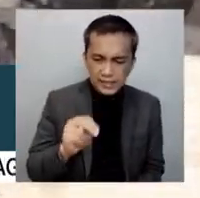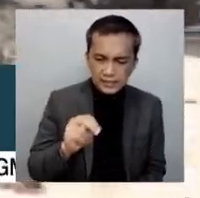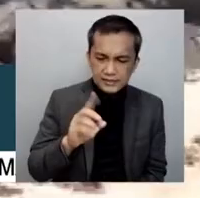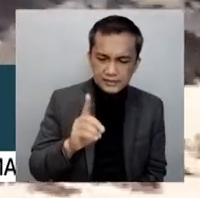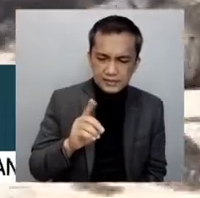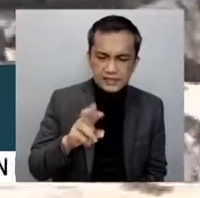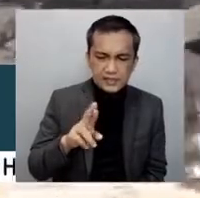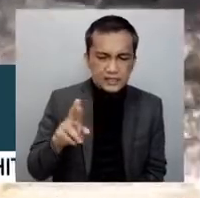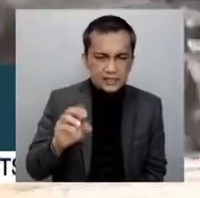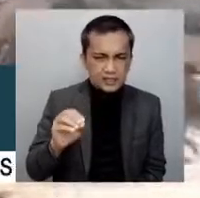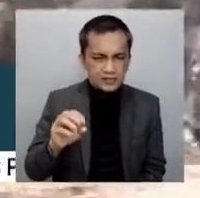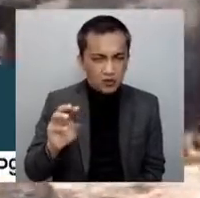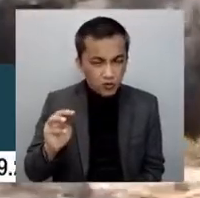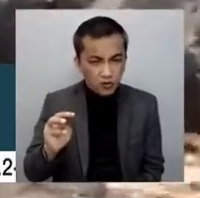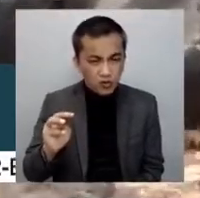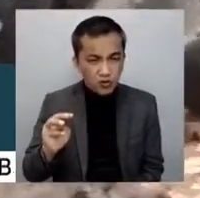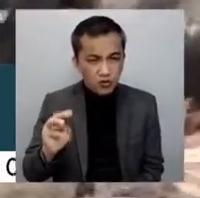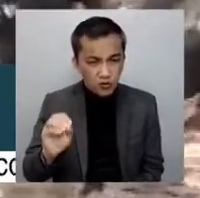Pola signed.